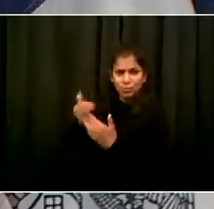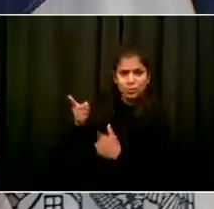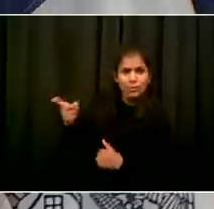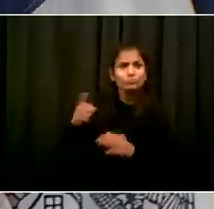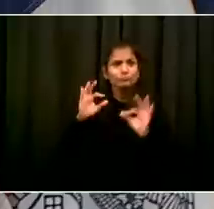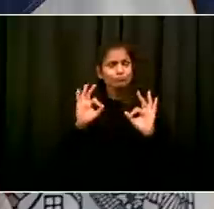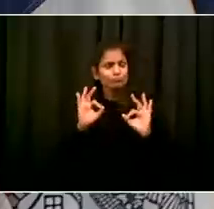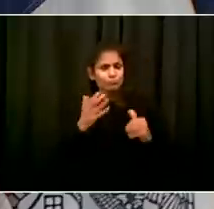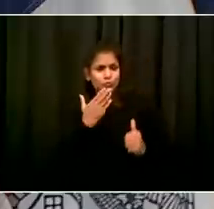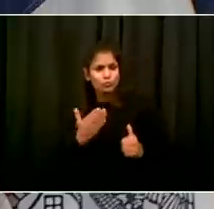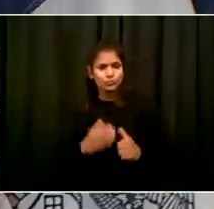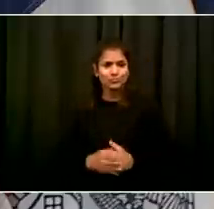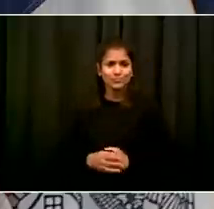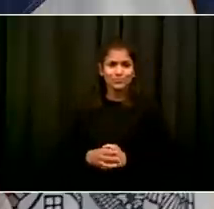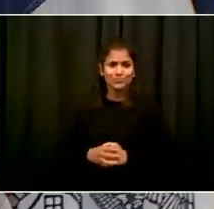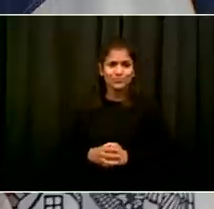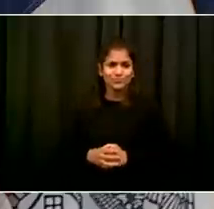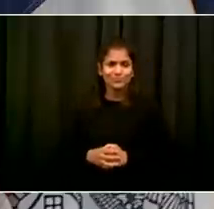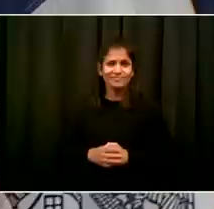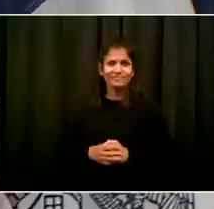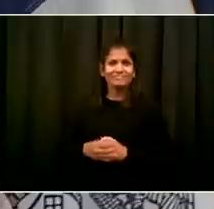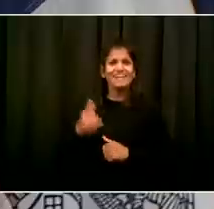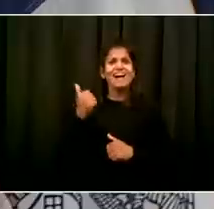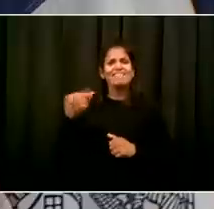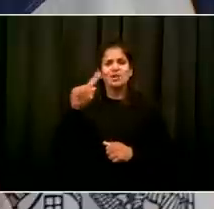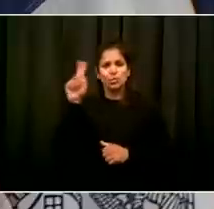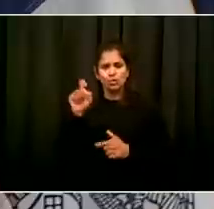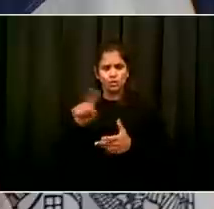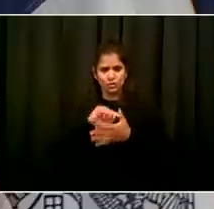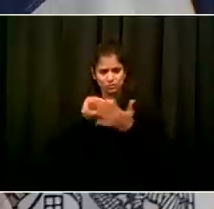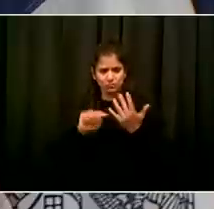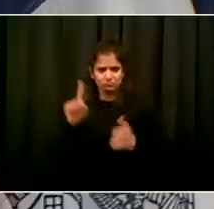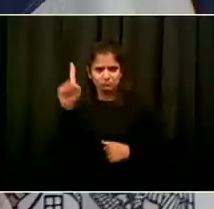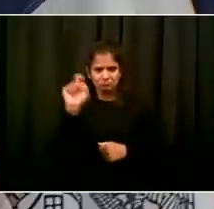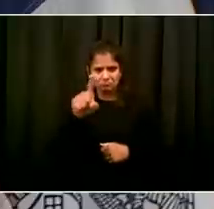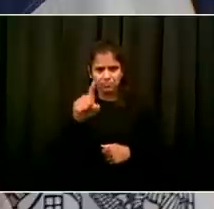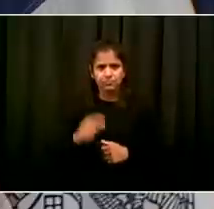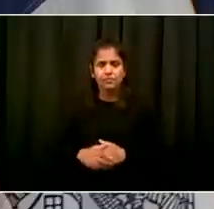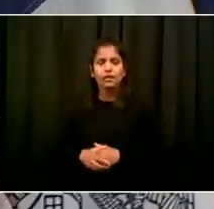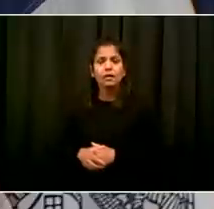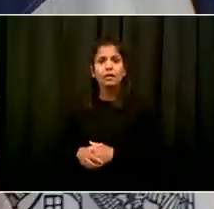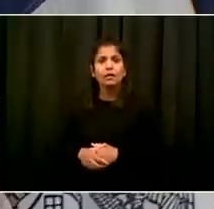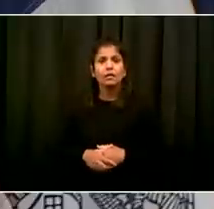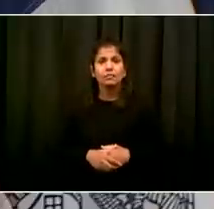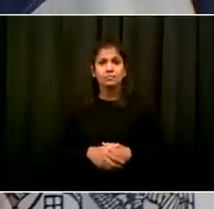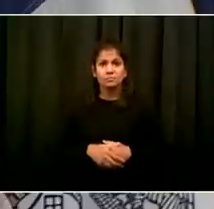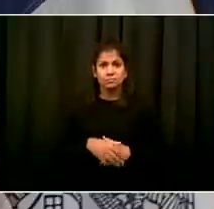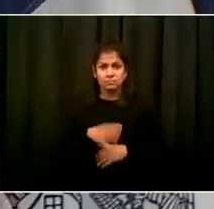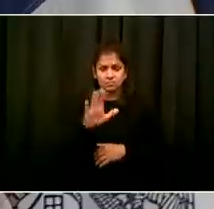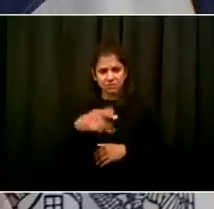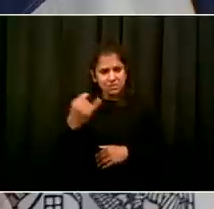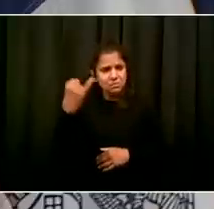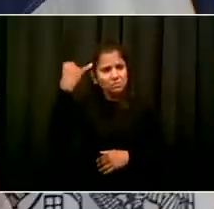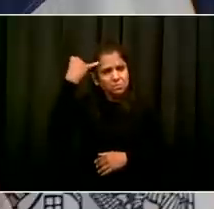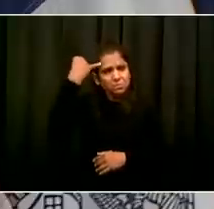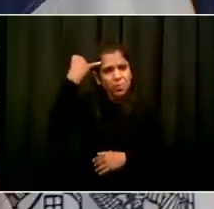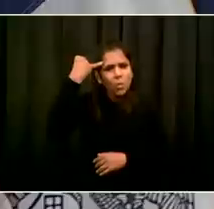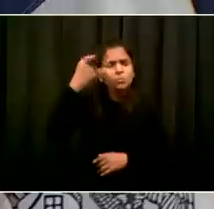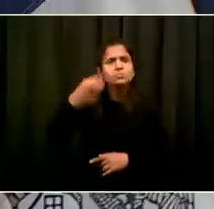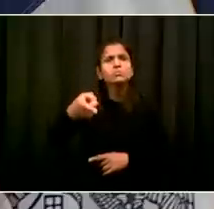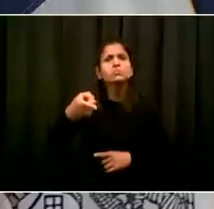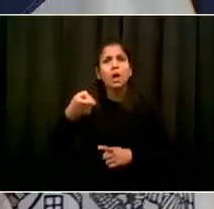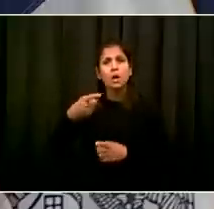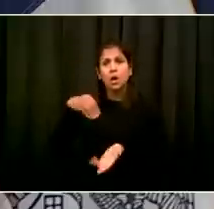The students who are in these affected areas can still go to schools outside the affected